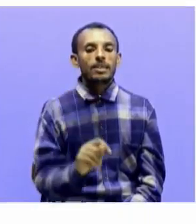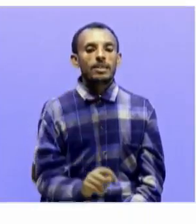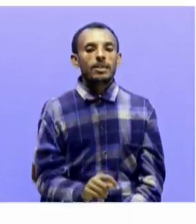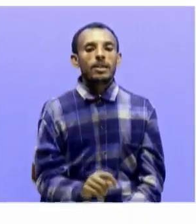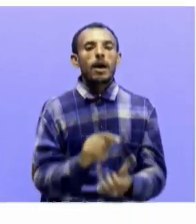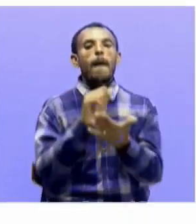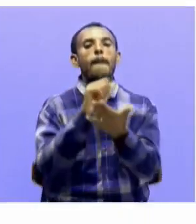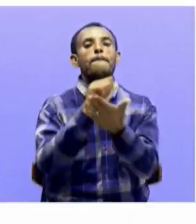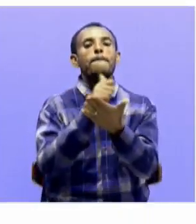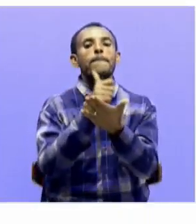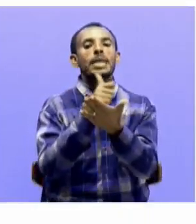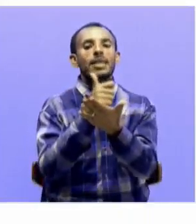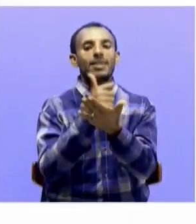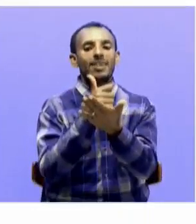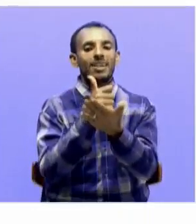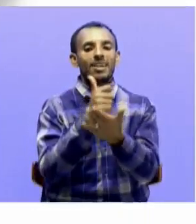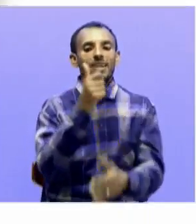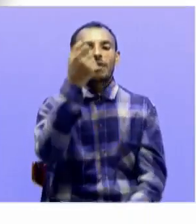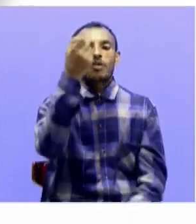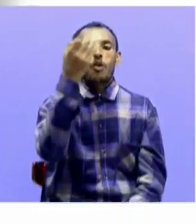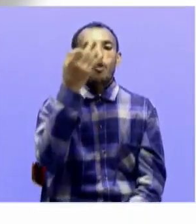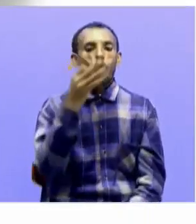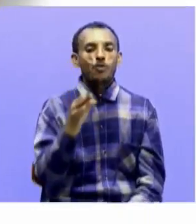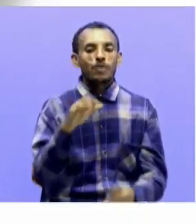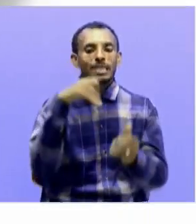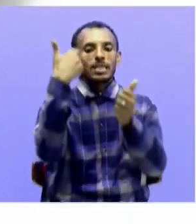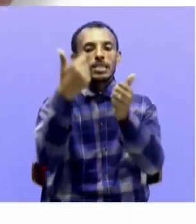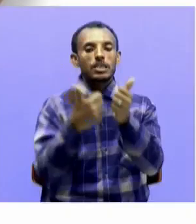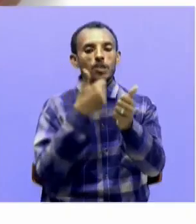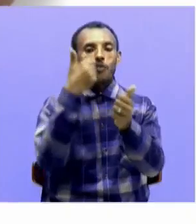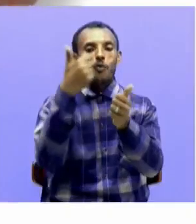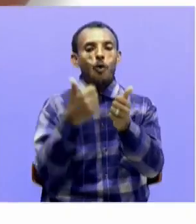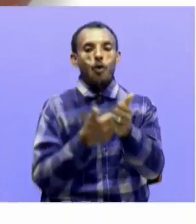mean of the following